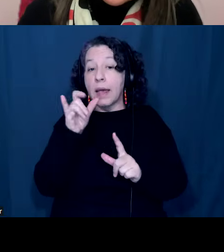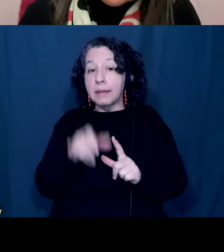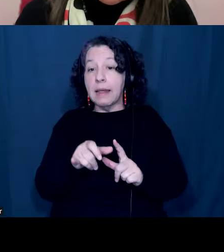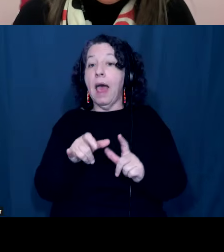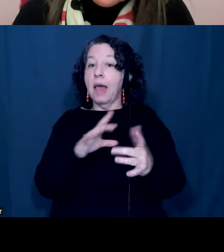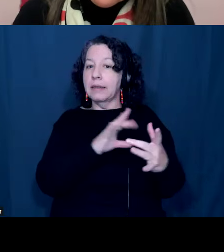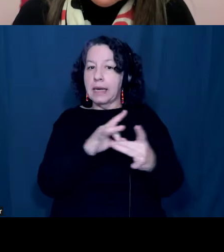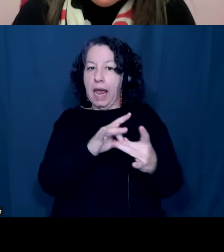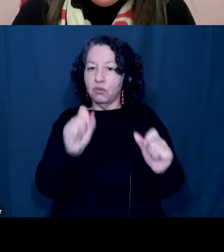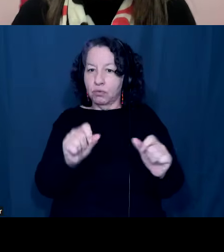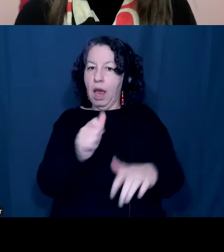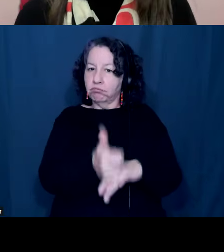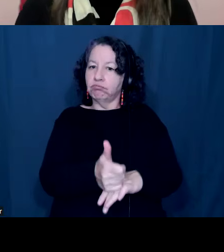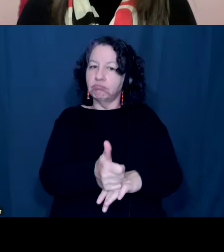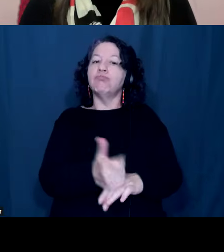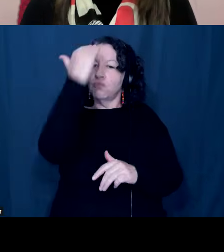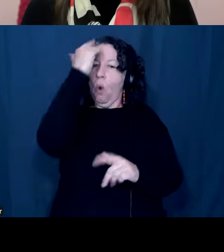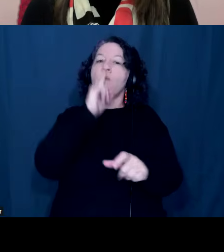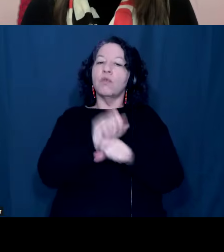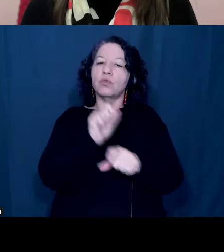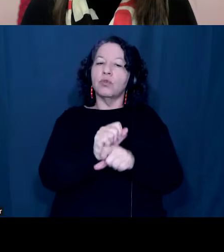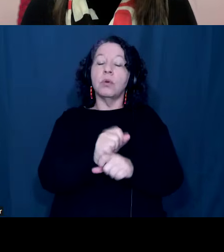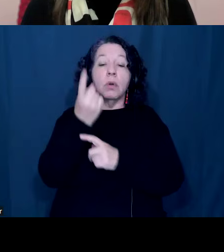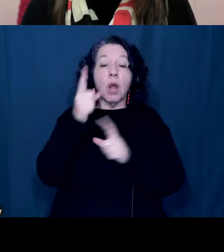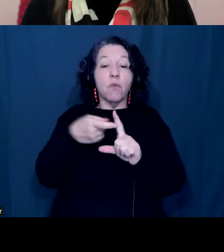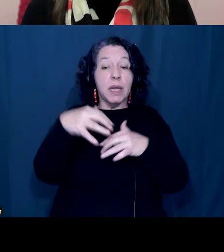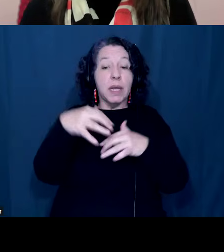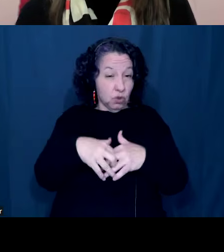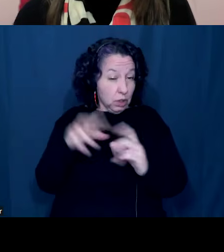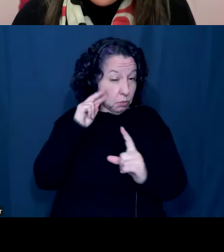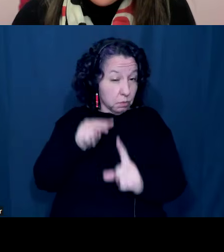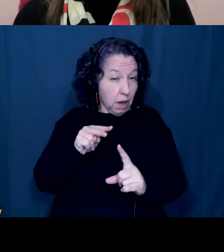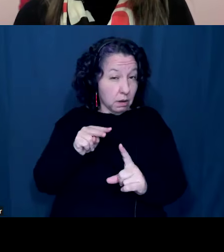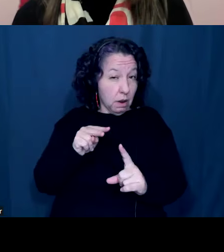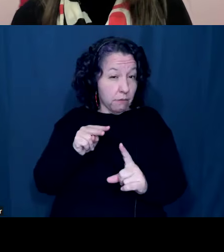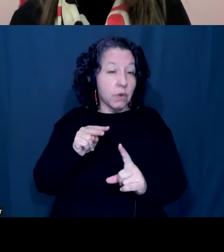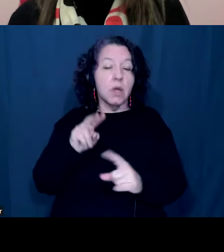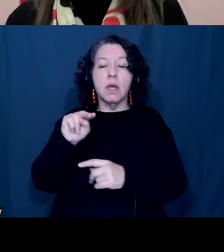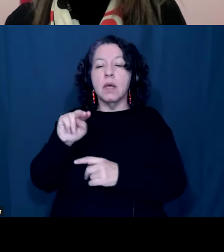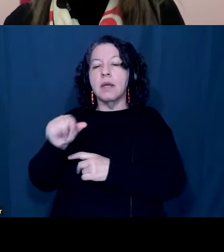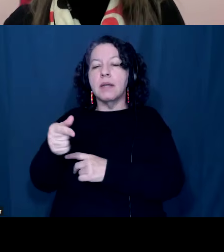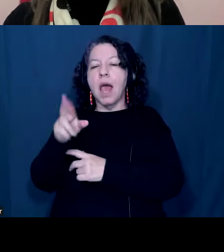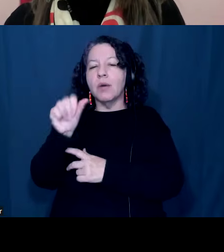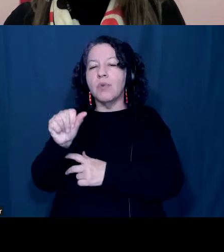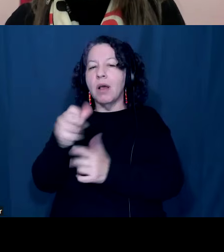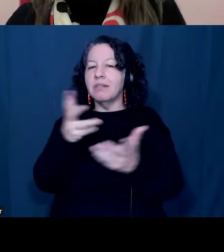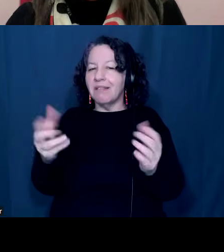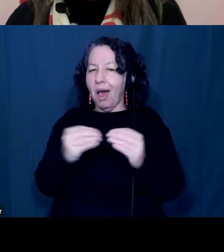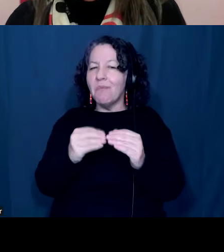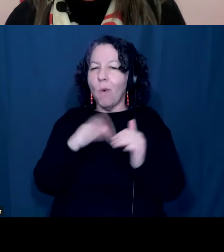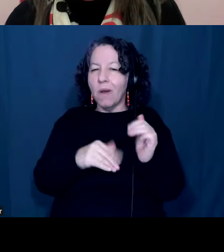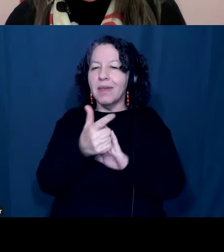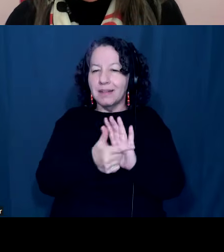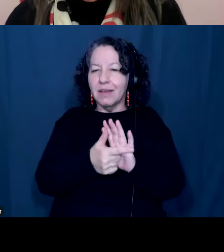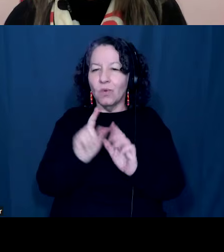established. But from an Indigenous perspective, NAGPRA is much more than a legal